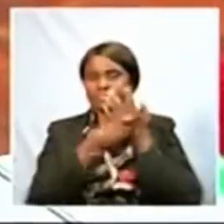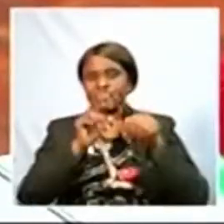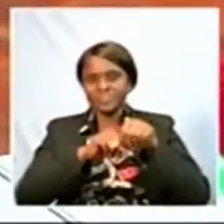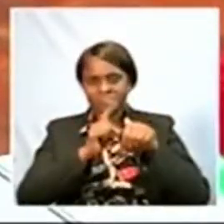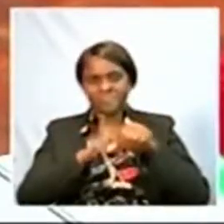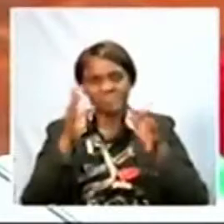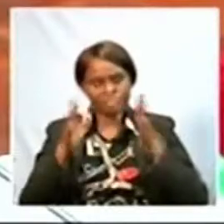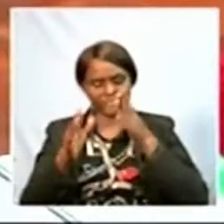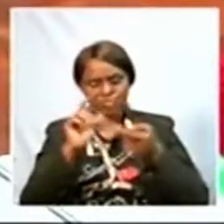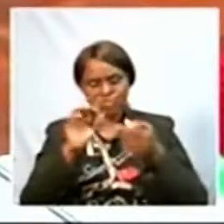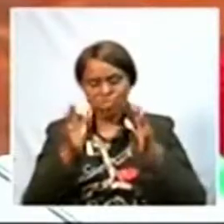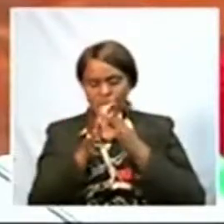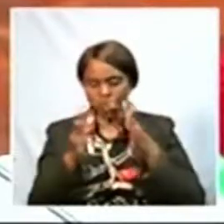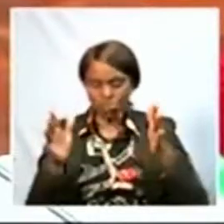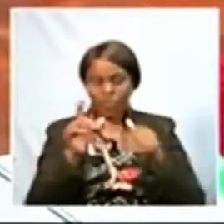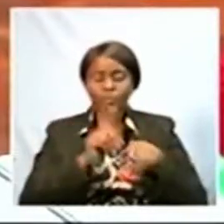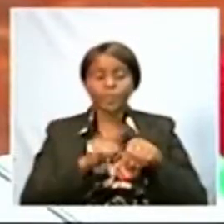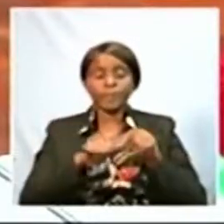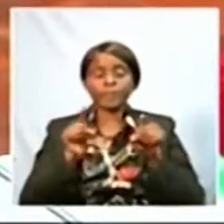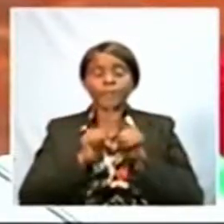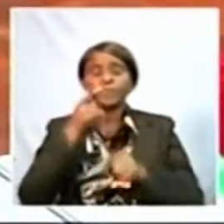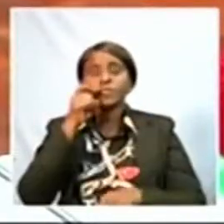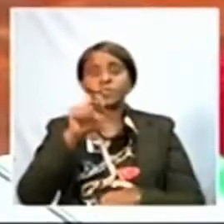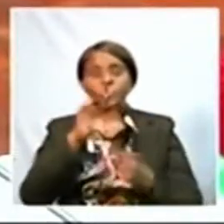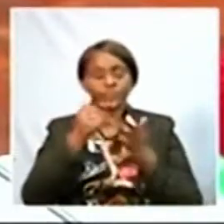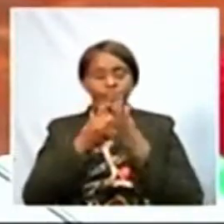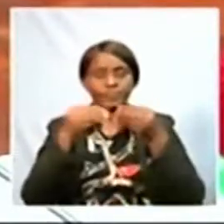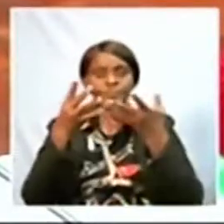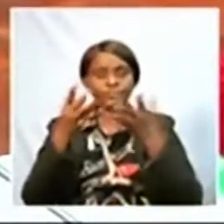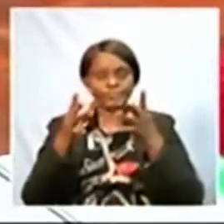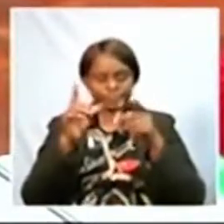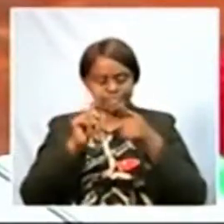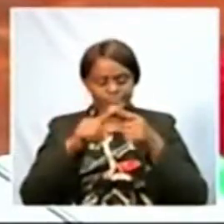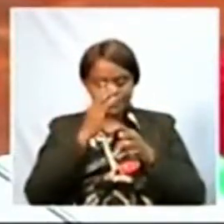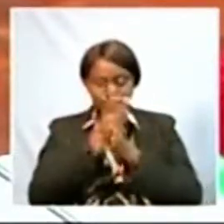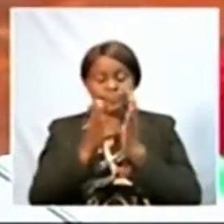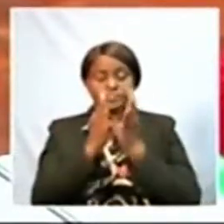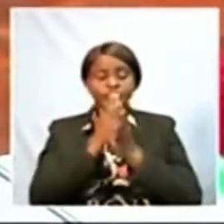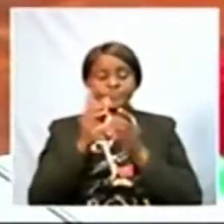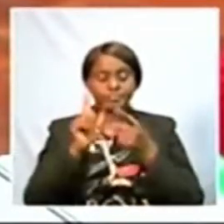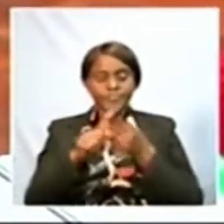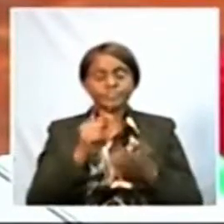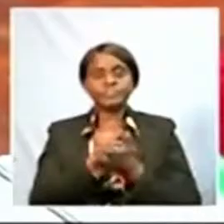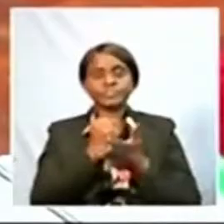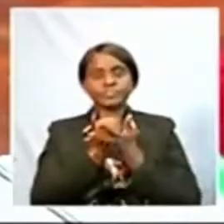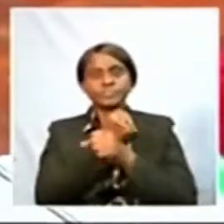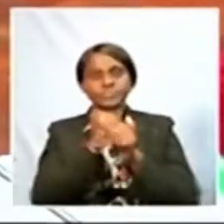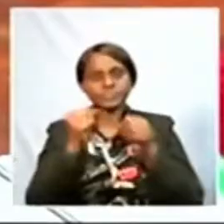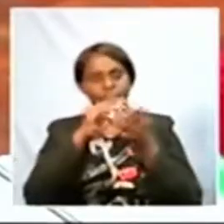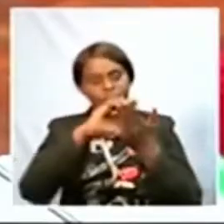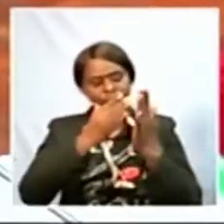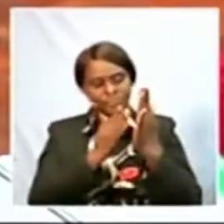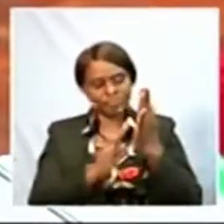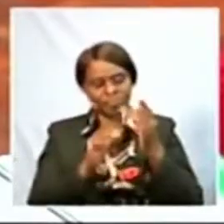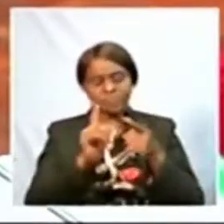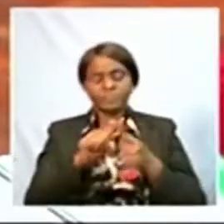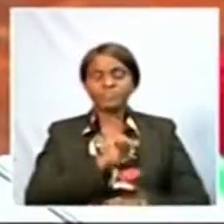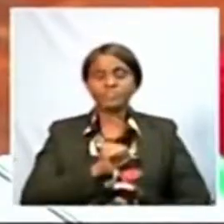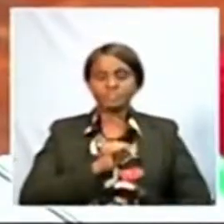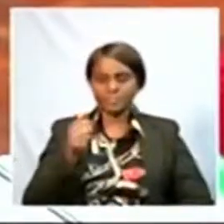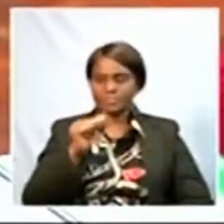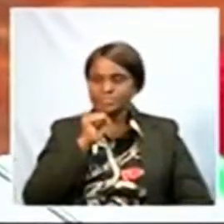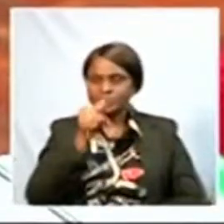defects liability period and instructions were given to the contractor to remedy cracks, but unfortunately were